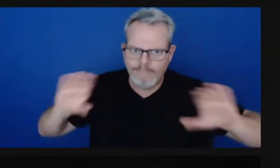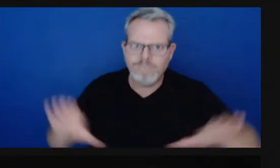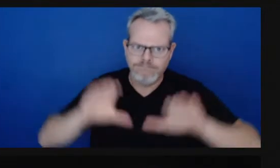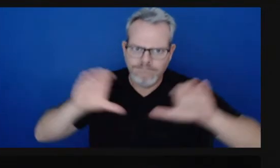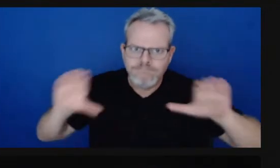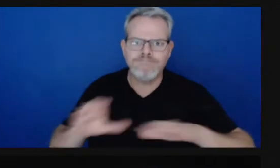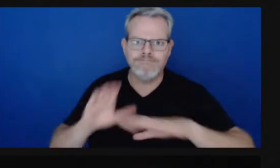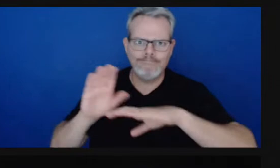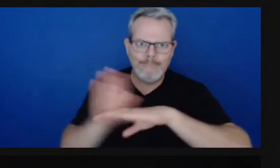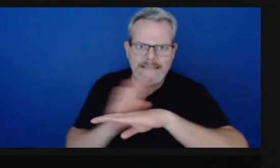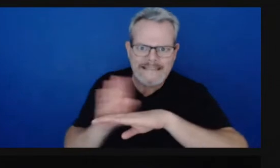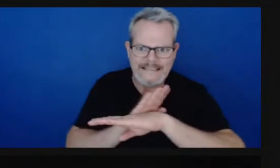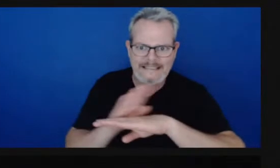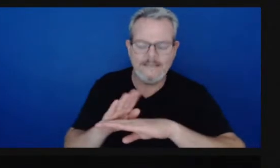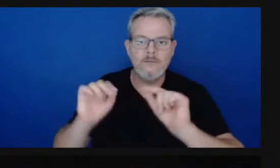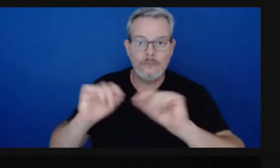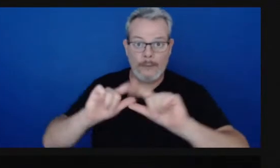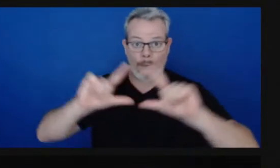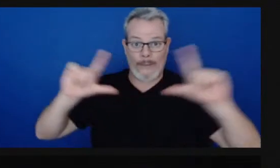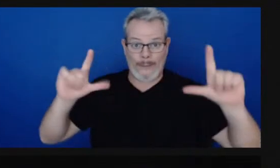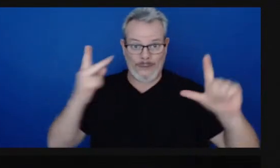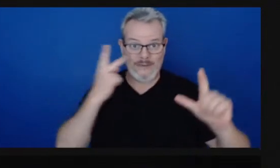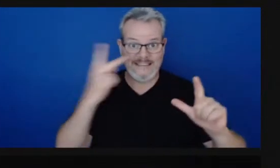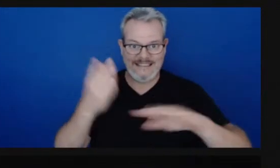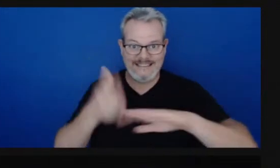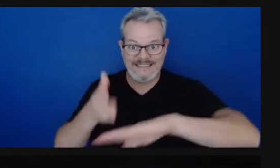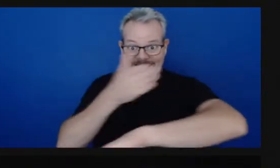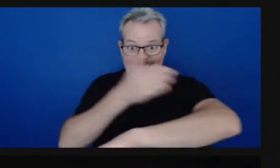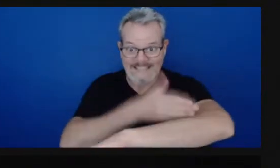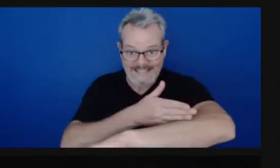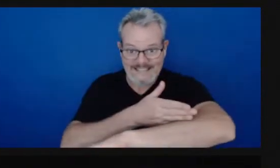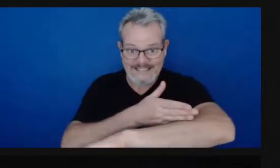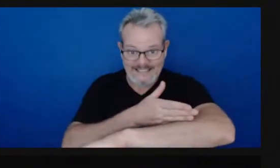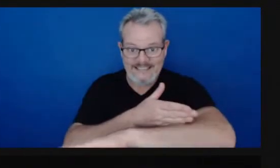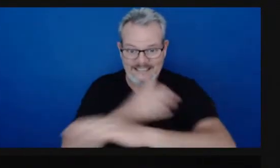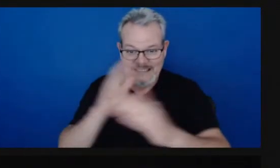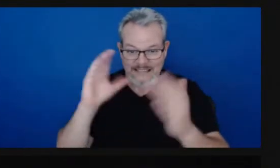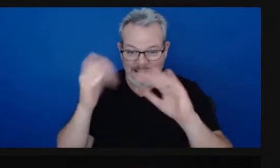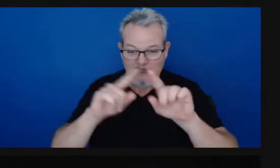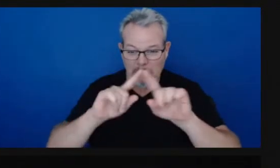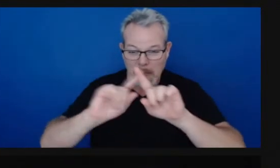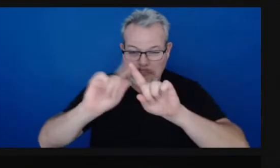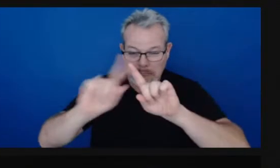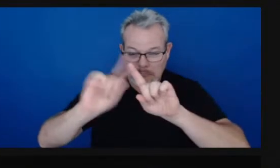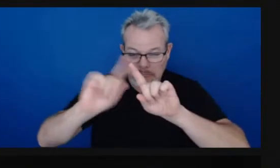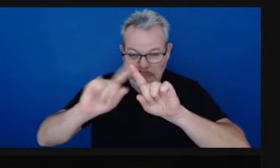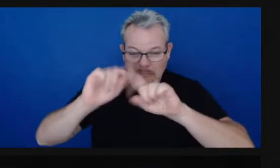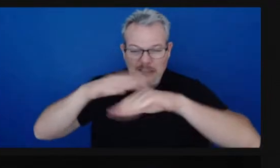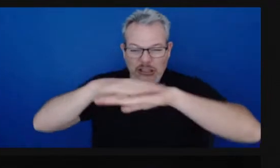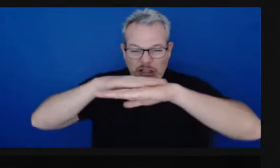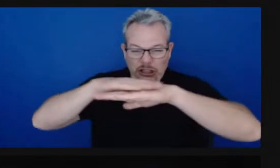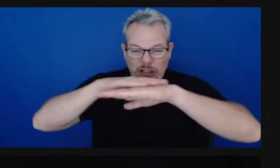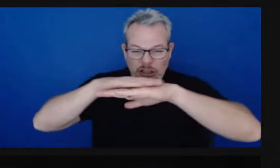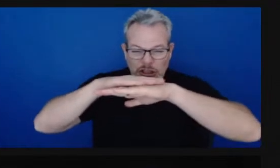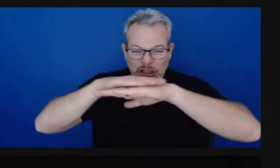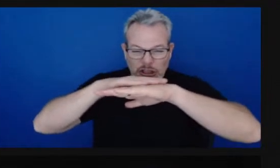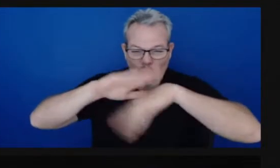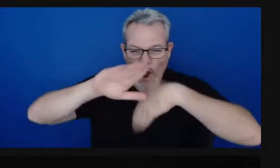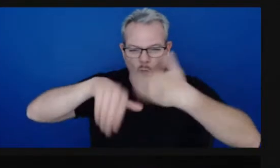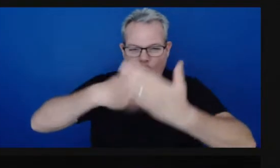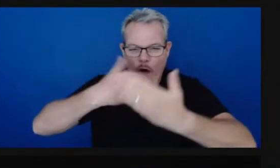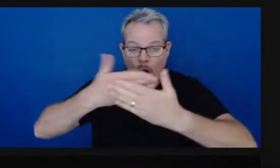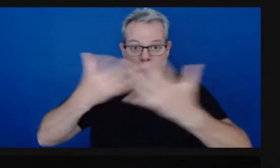so you can see better the relative density, how tightly clustered all these little circles